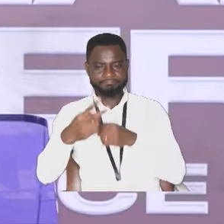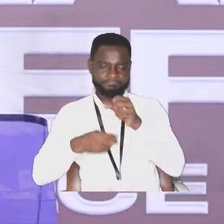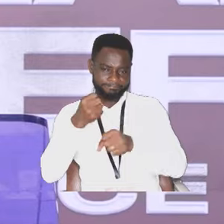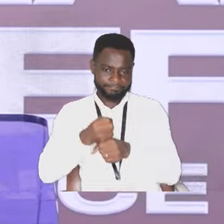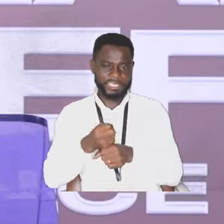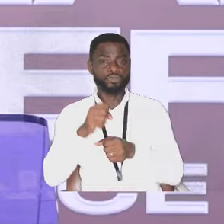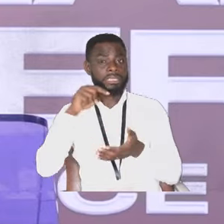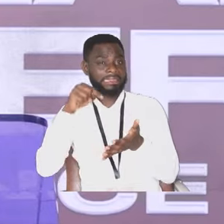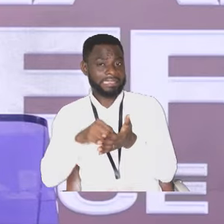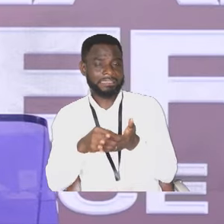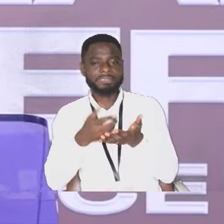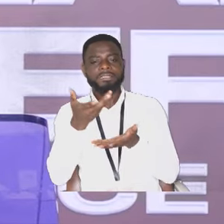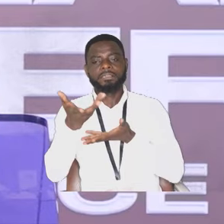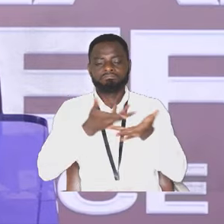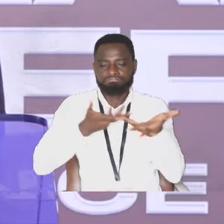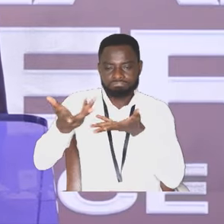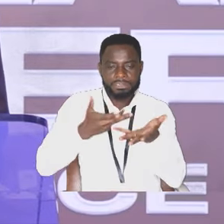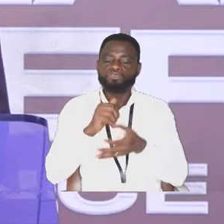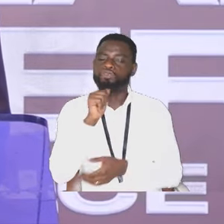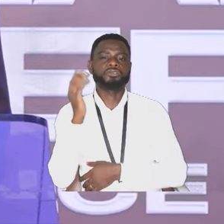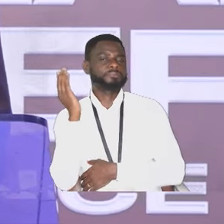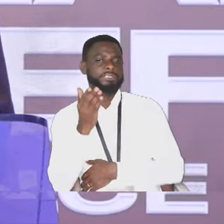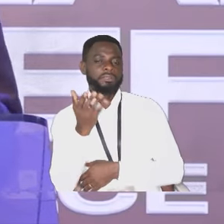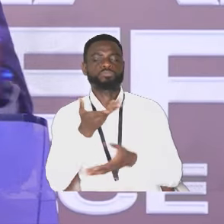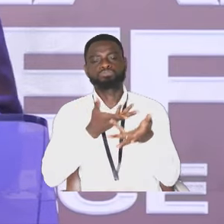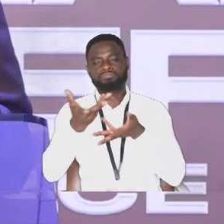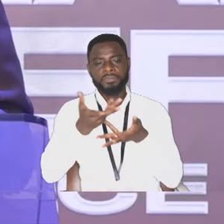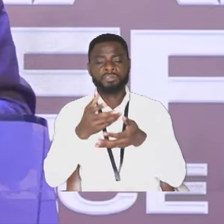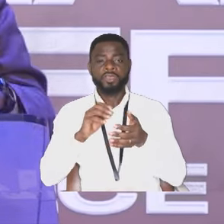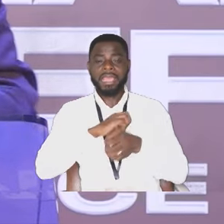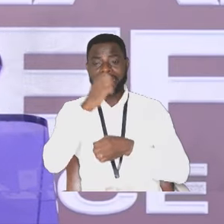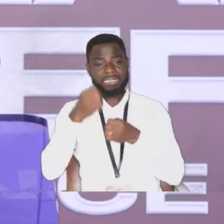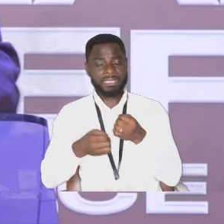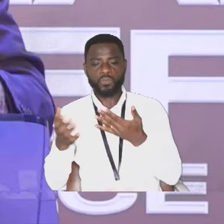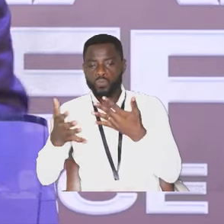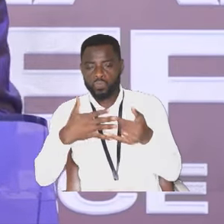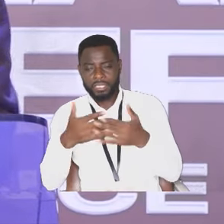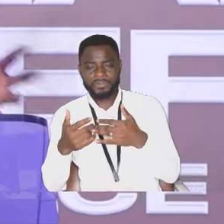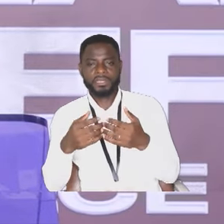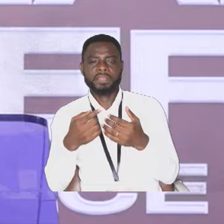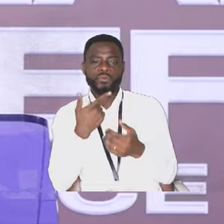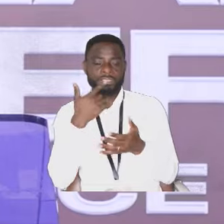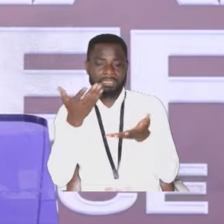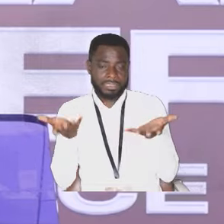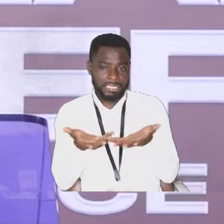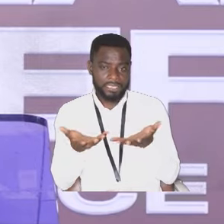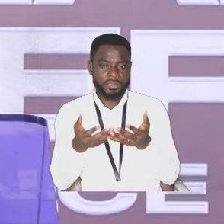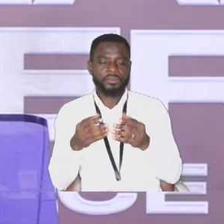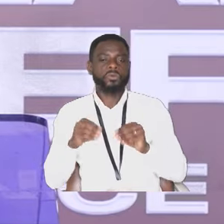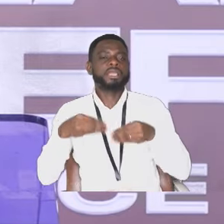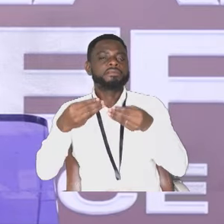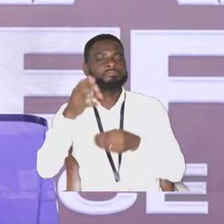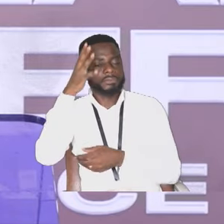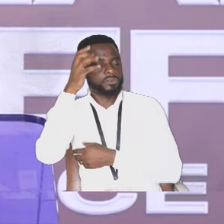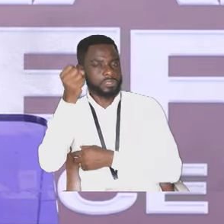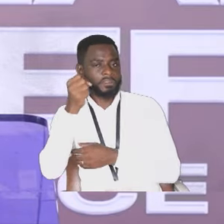an engagement. It's not presentation. So at the end of the day, whatever that we are saying here, we are giving the concept. And then the